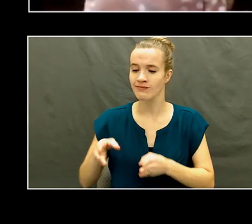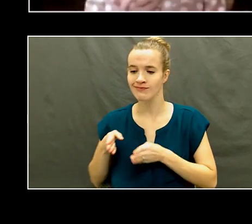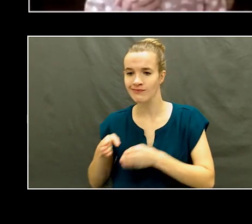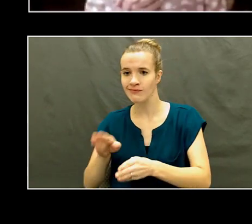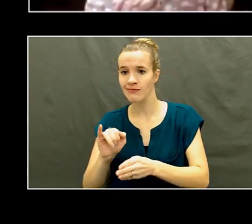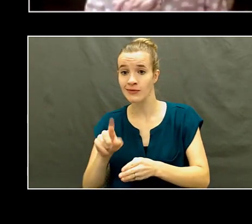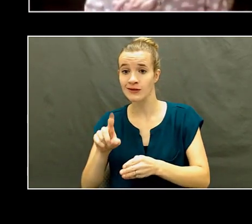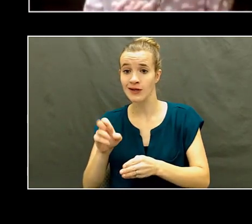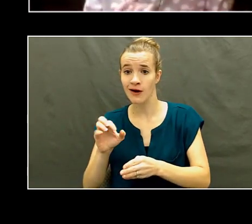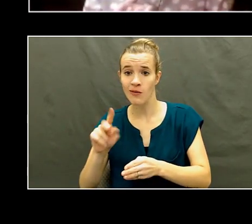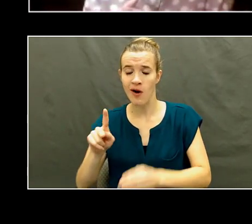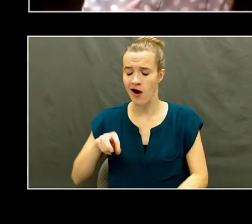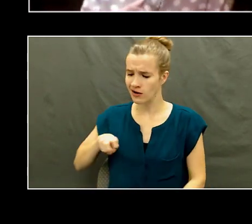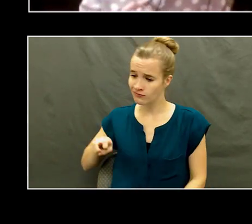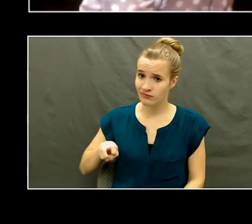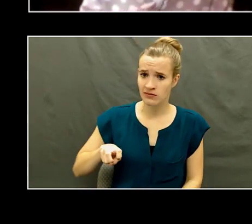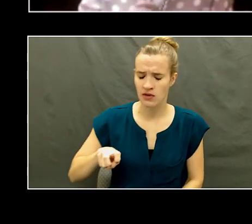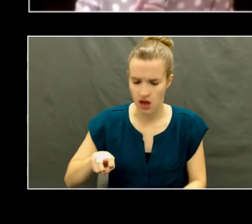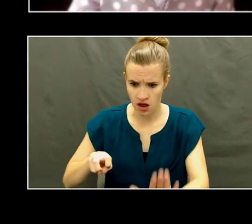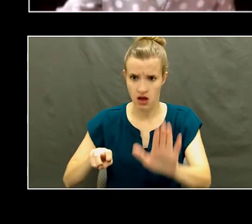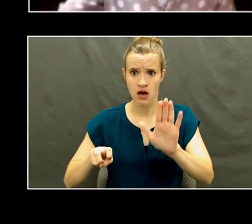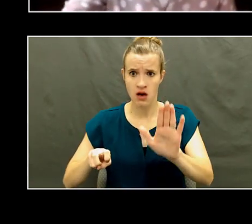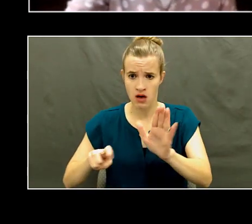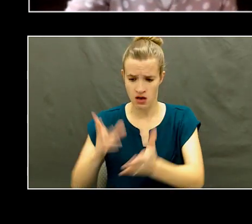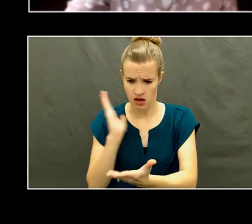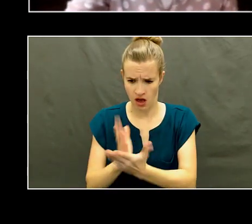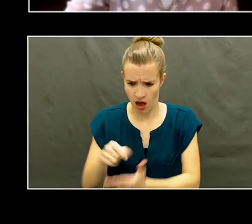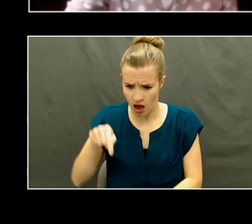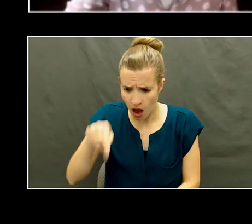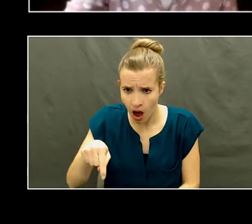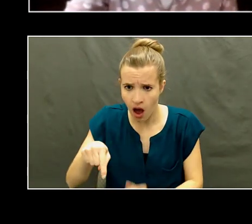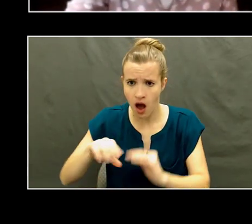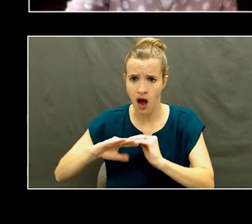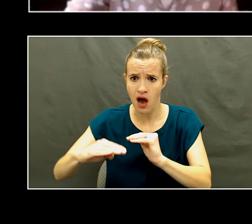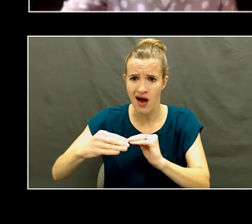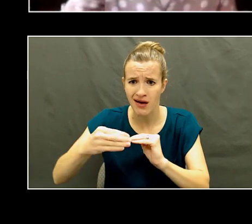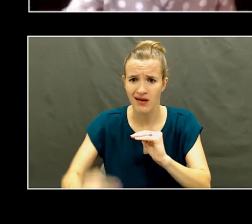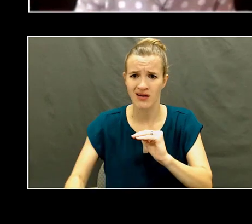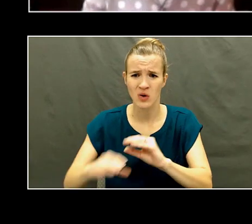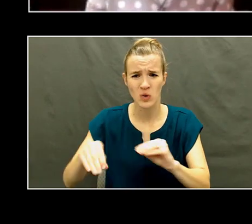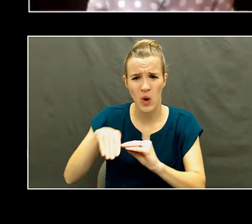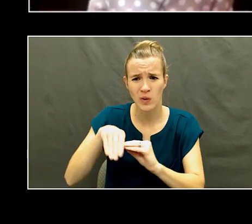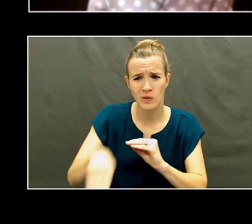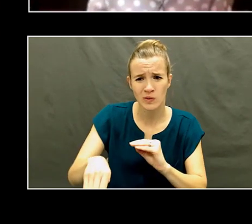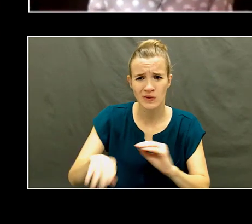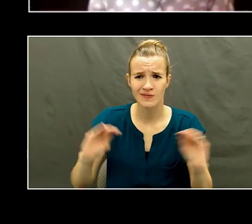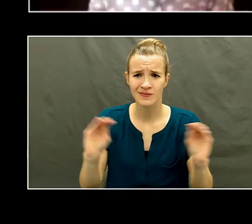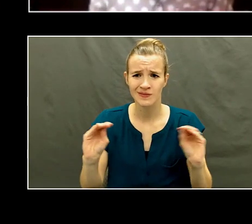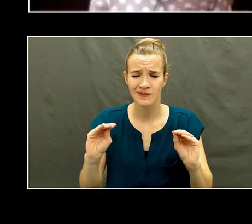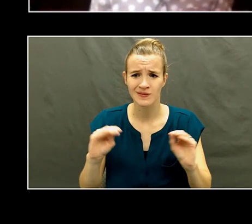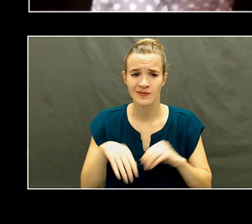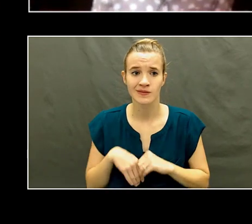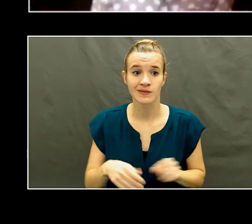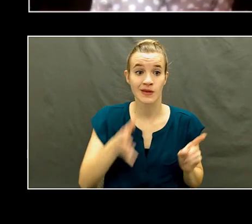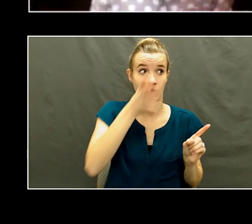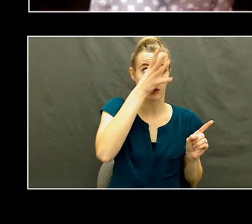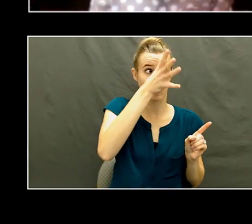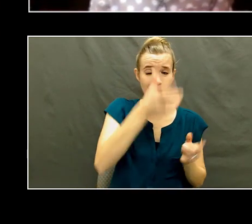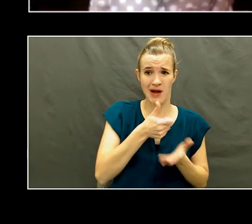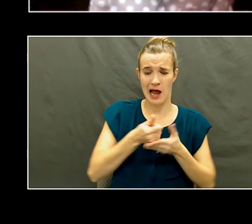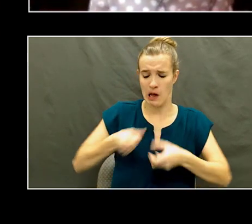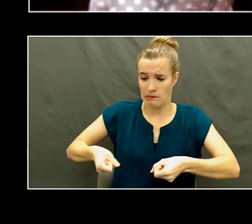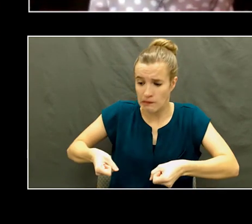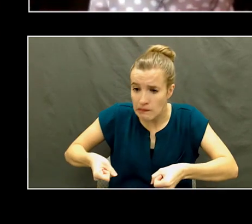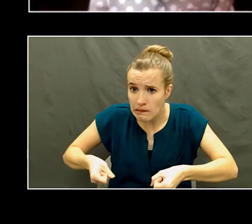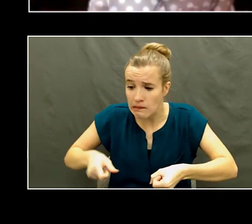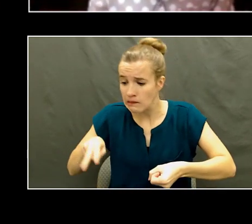stop! A 4-inch curb is a cliff to someone in a wheelchair. Her grandpa eases her wheelchair over